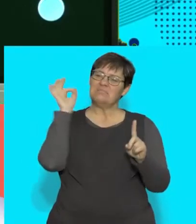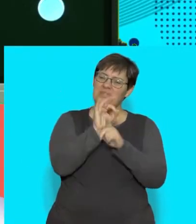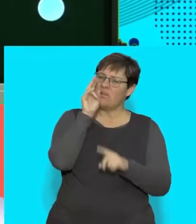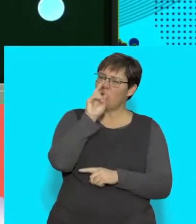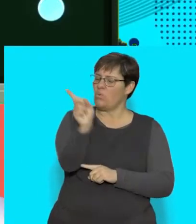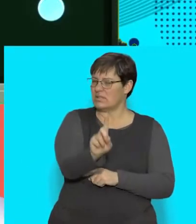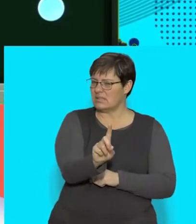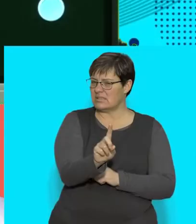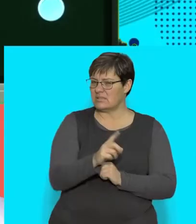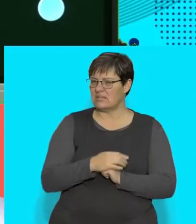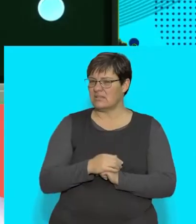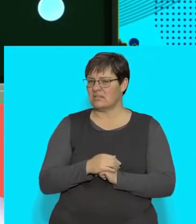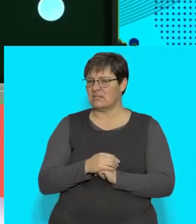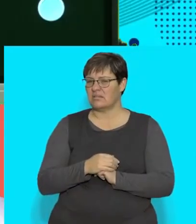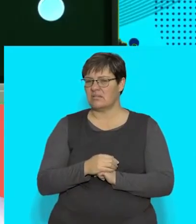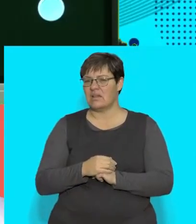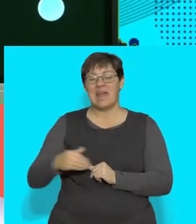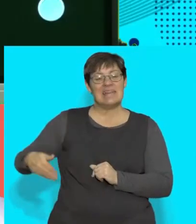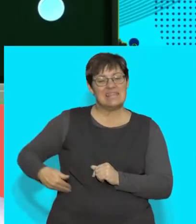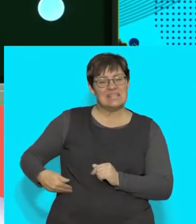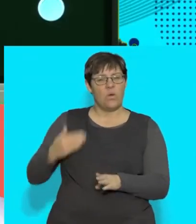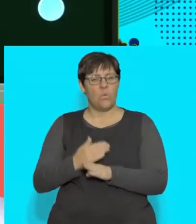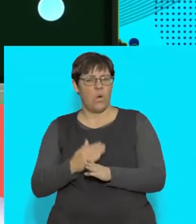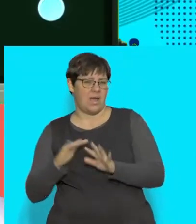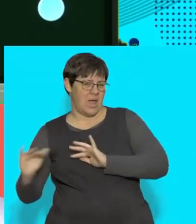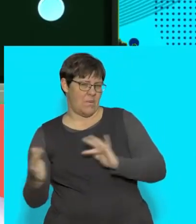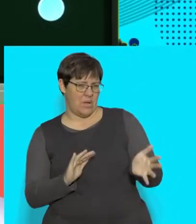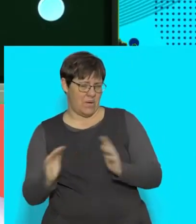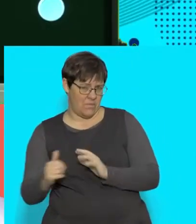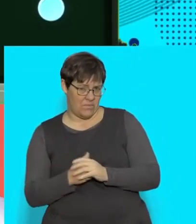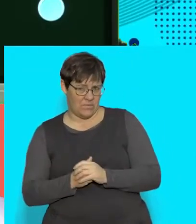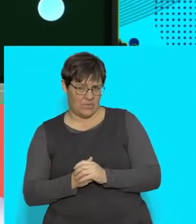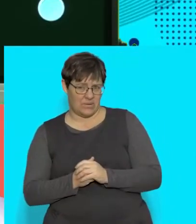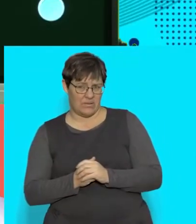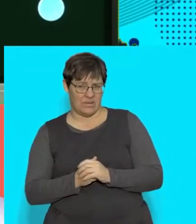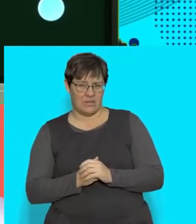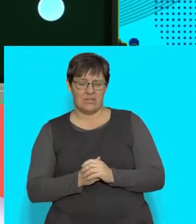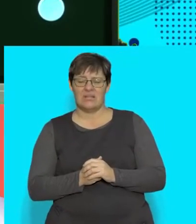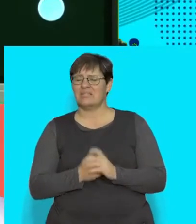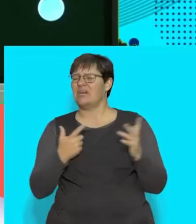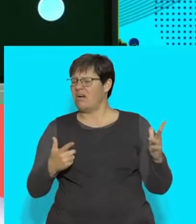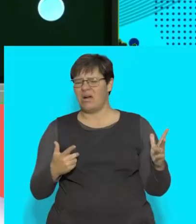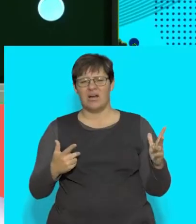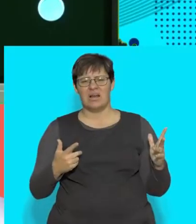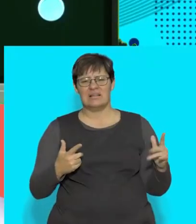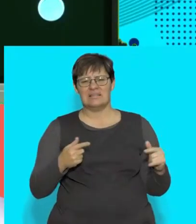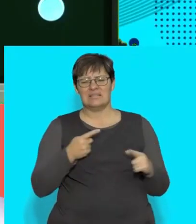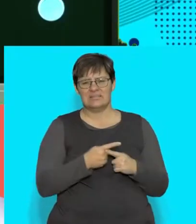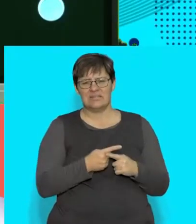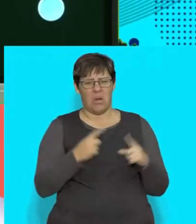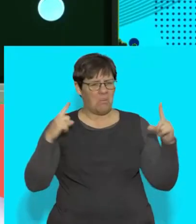specifically, how does the kidney work? And it's a very intricate, it's a quite